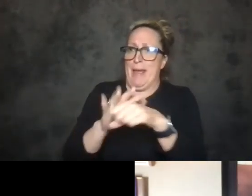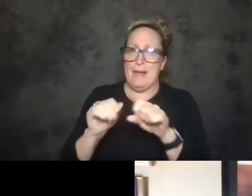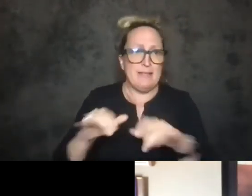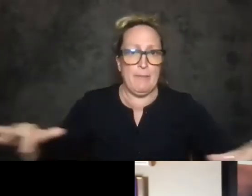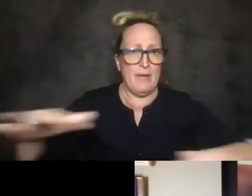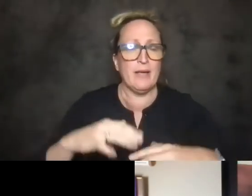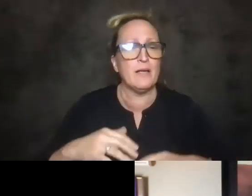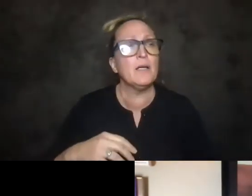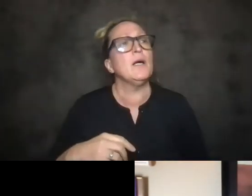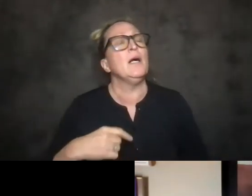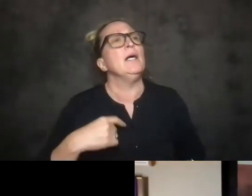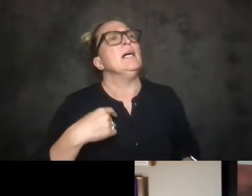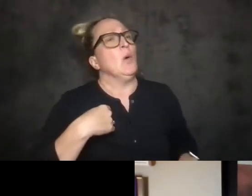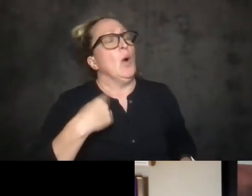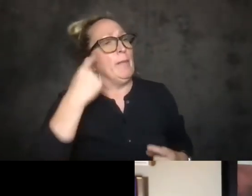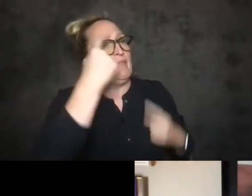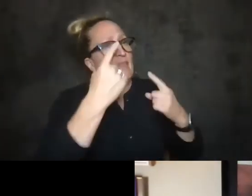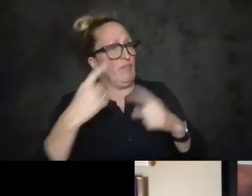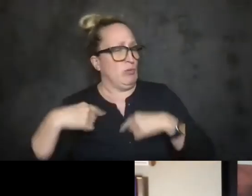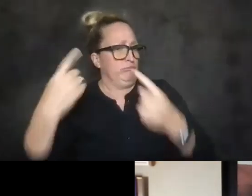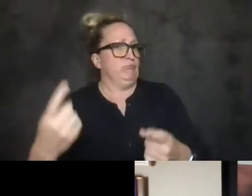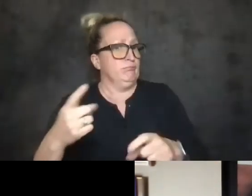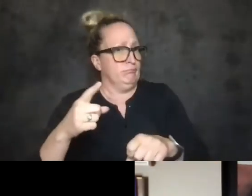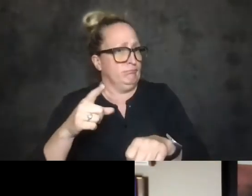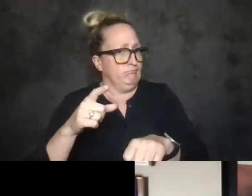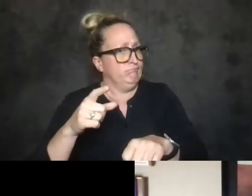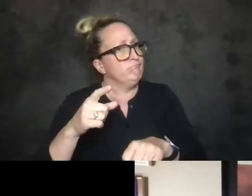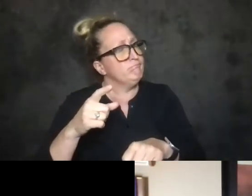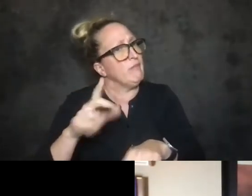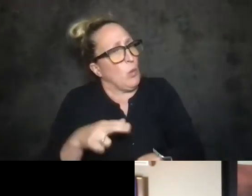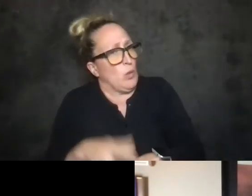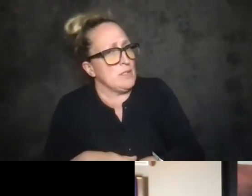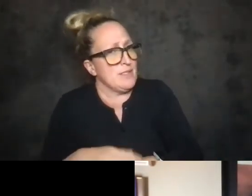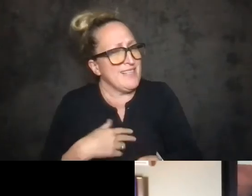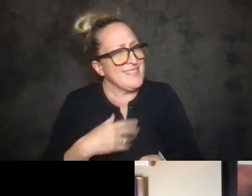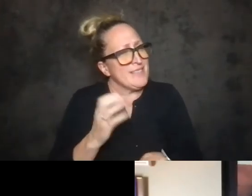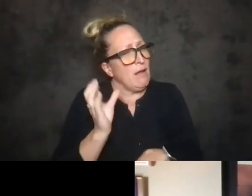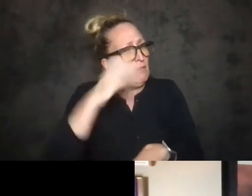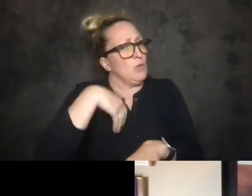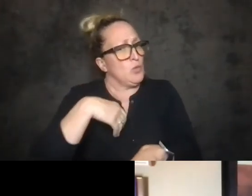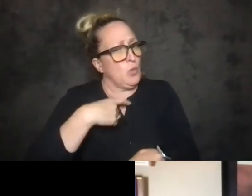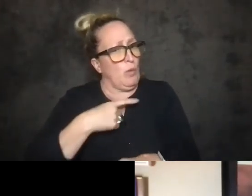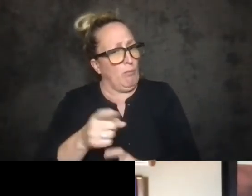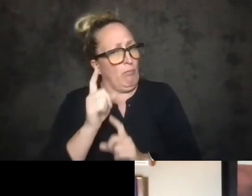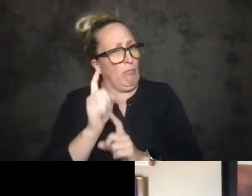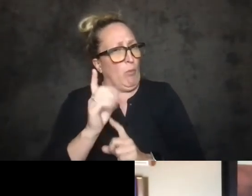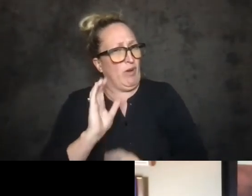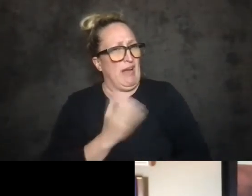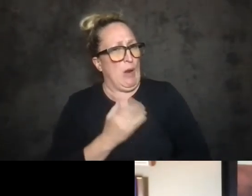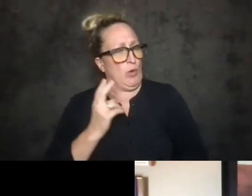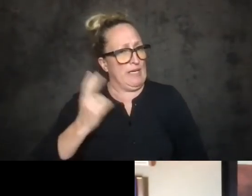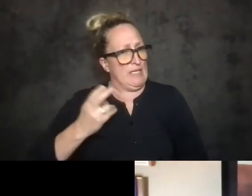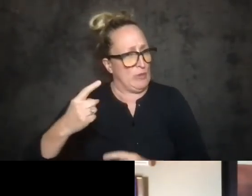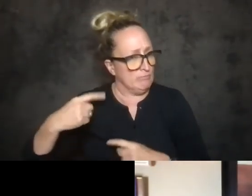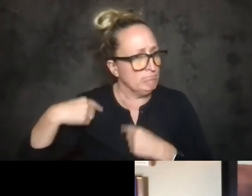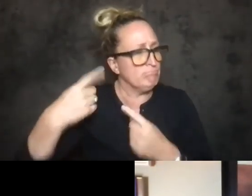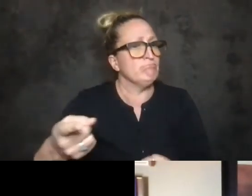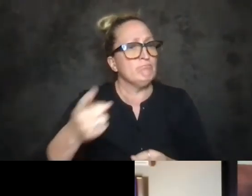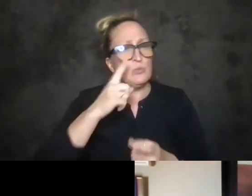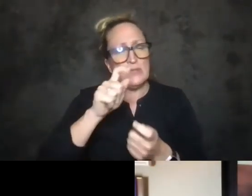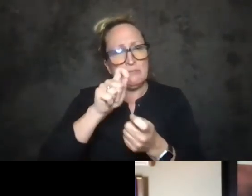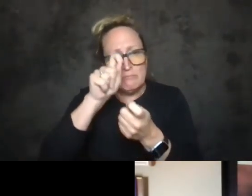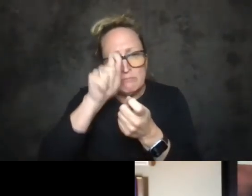Well, I've been thinking about it for some time, of course, and it's certainly an unusual moment in our history, and in a very